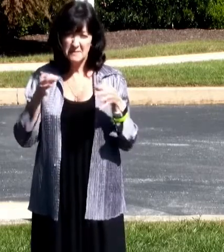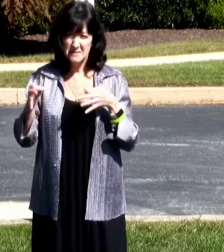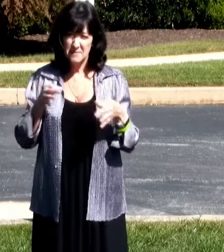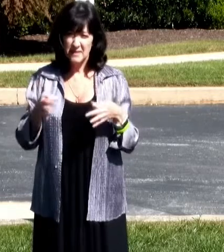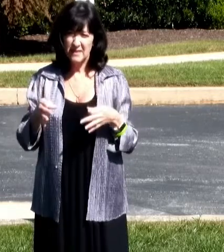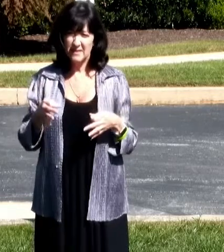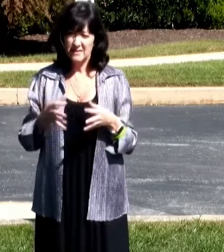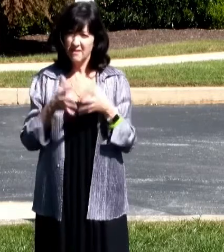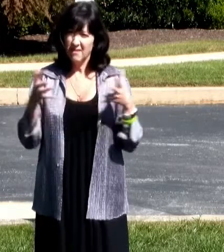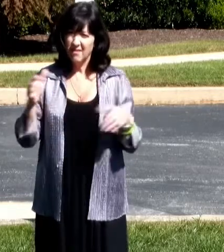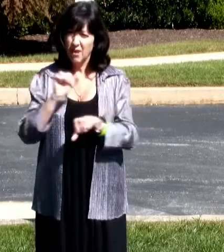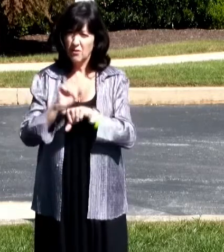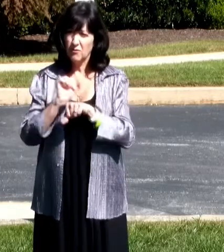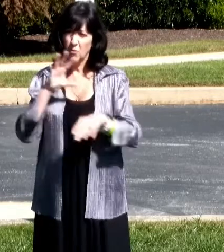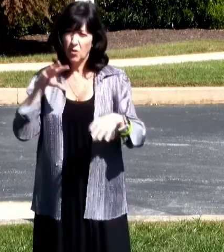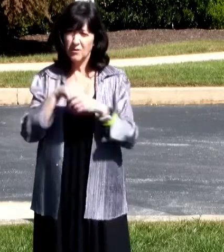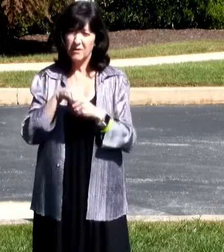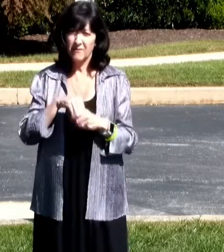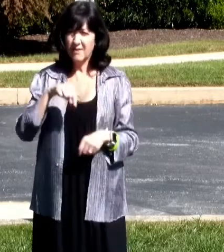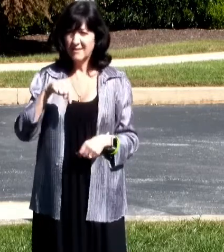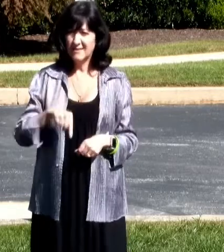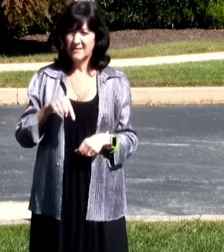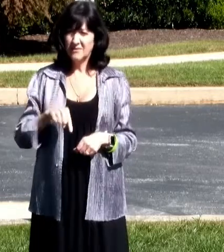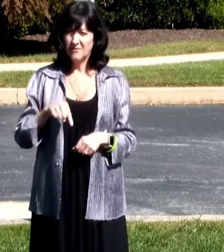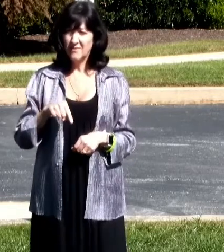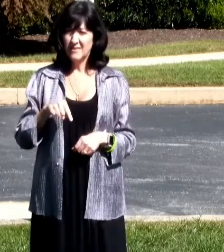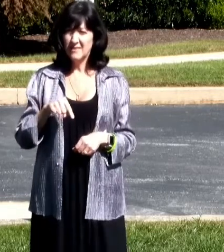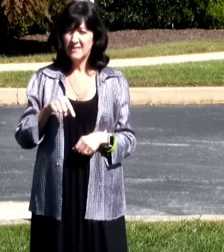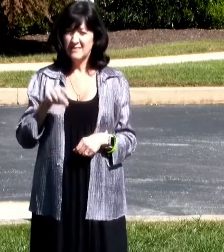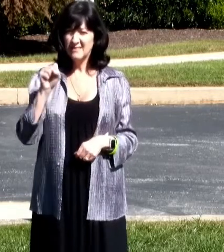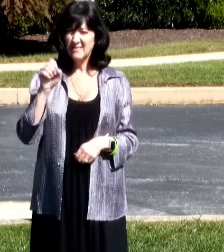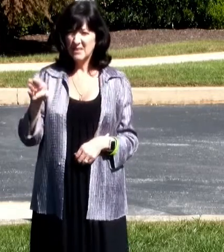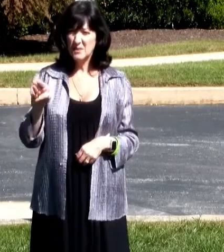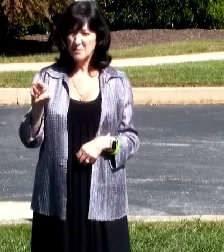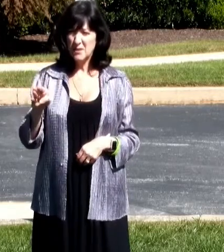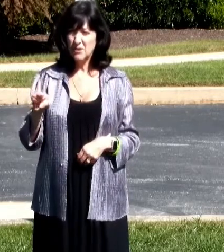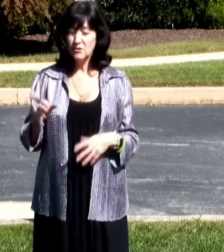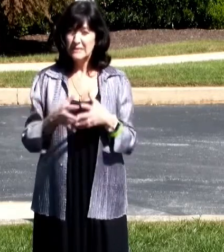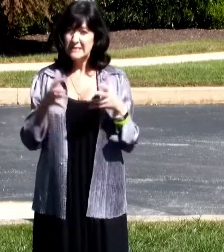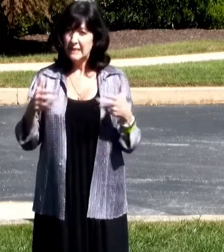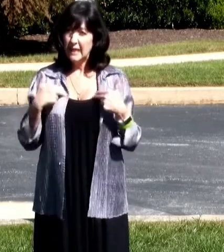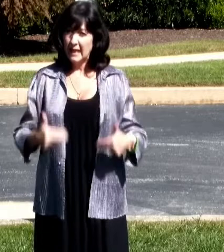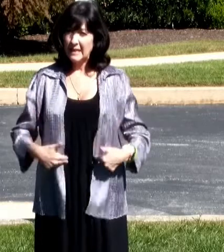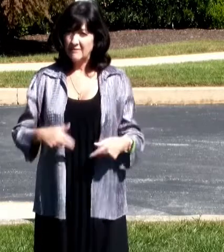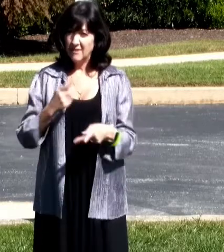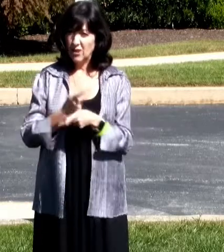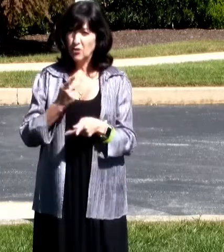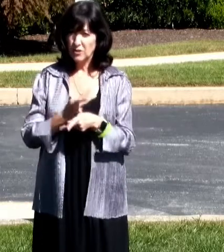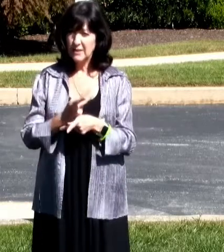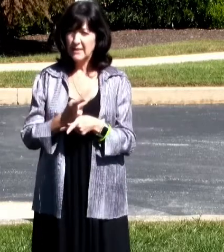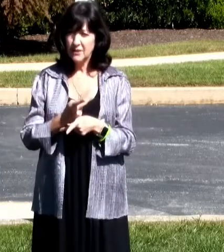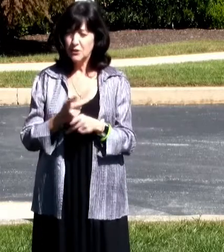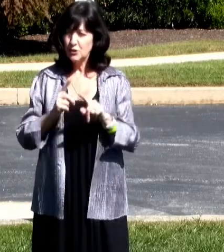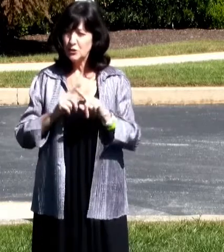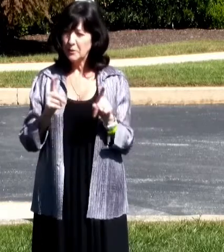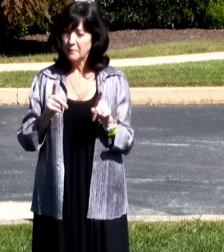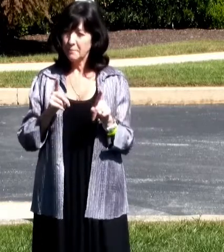about the things, particularly in healthcare, that we focus on, there's not much that's more important than this, right? Is trying to